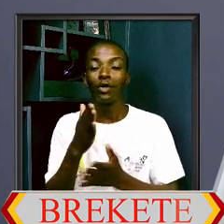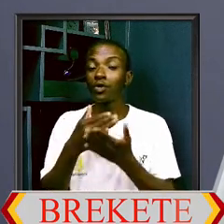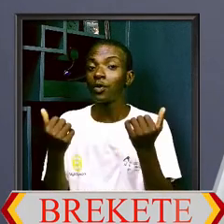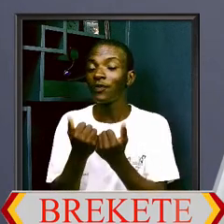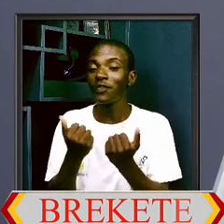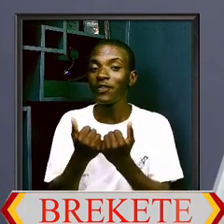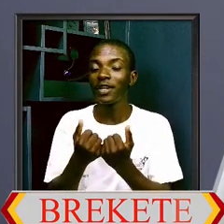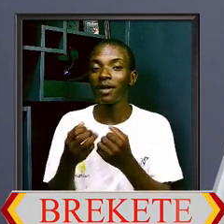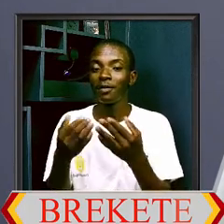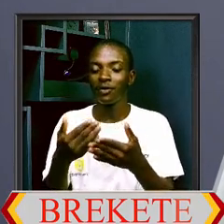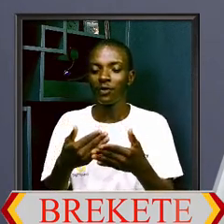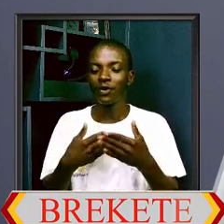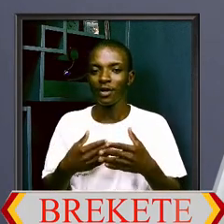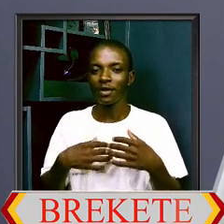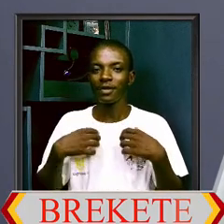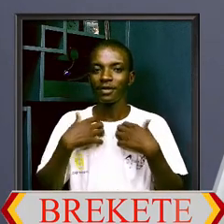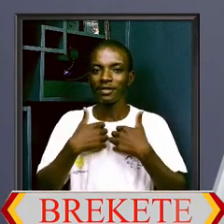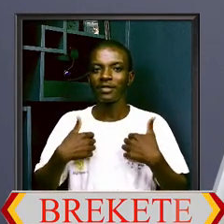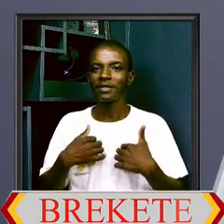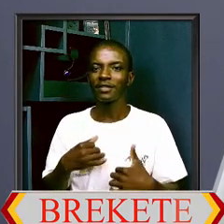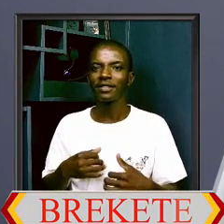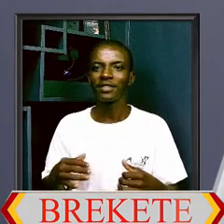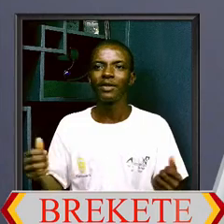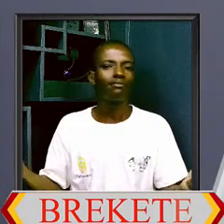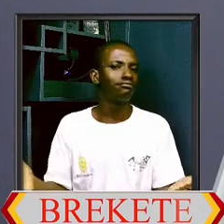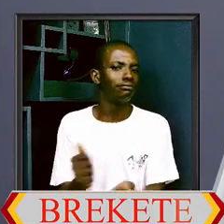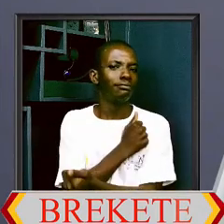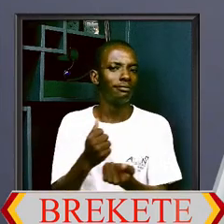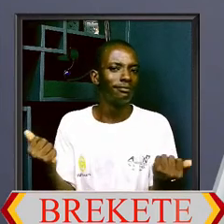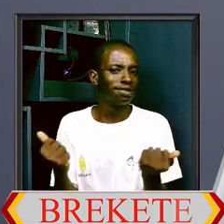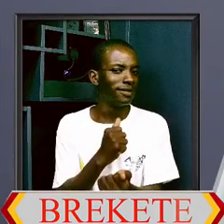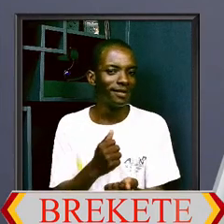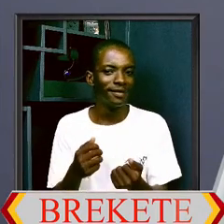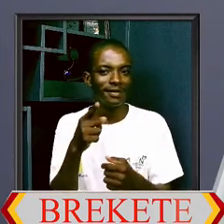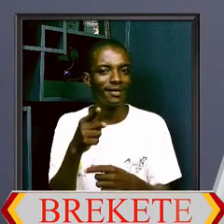some Fight Before You Go come out Buton they don't rush you